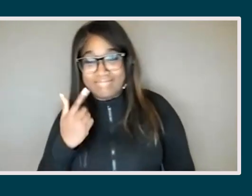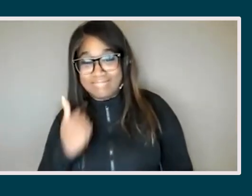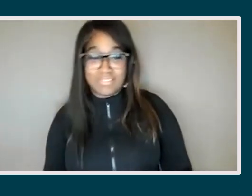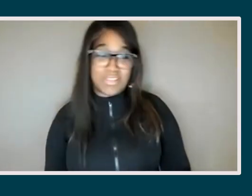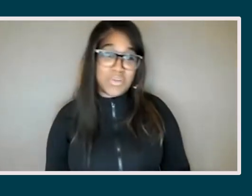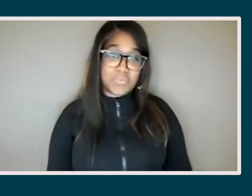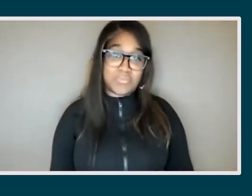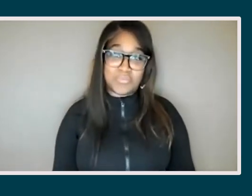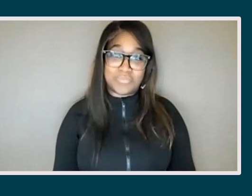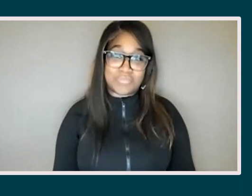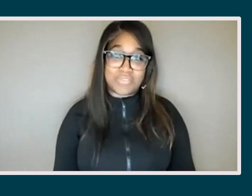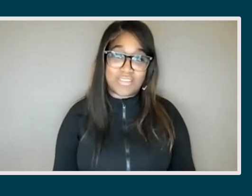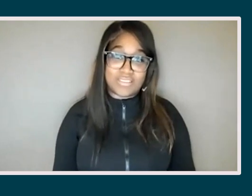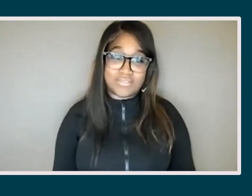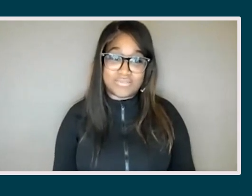but